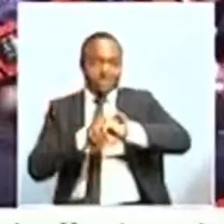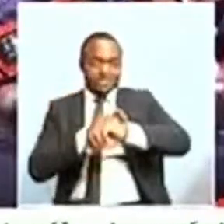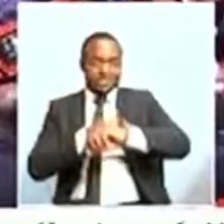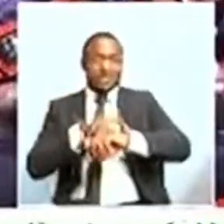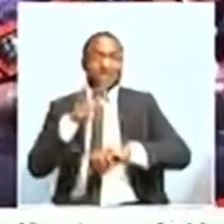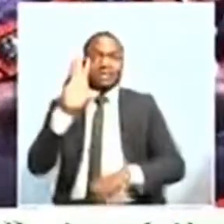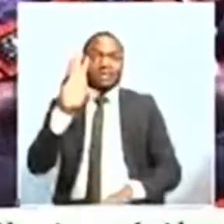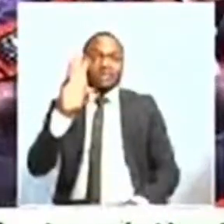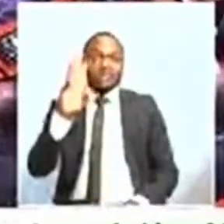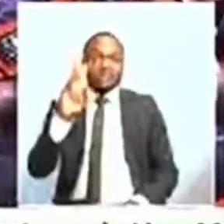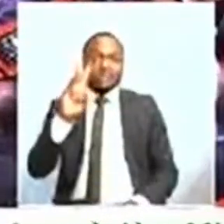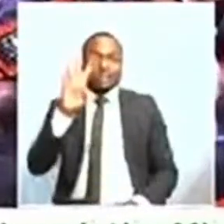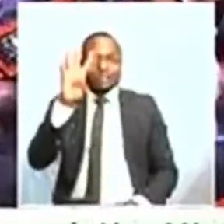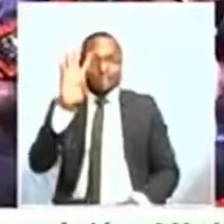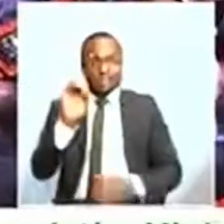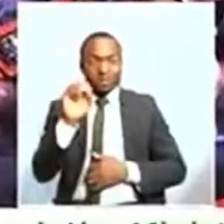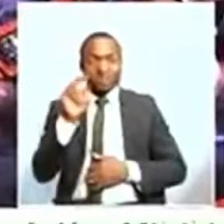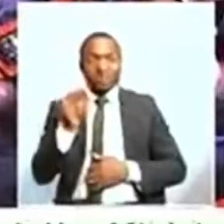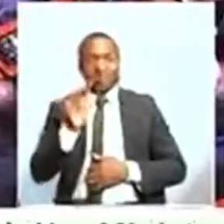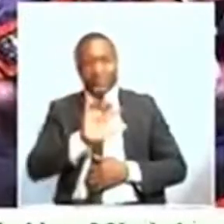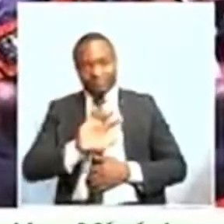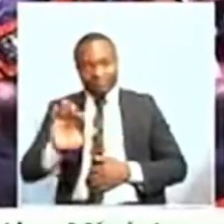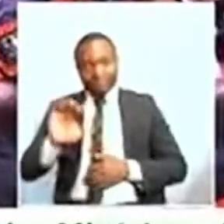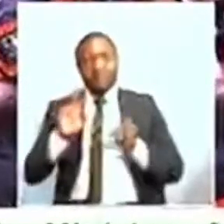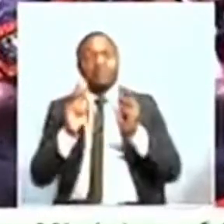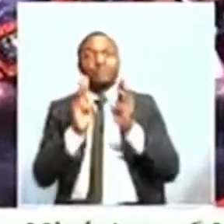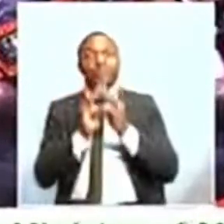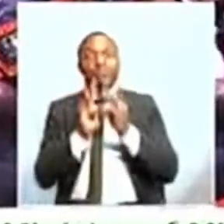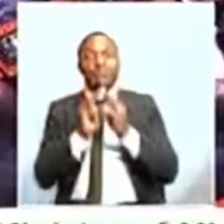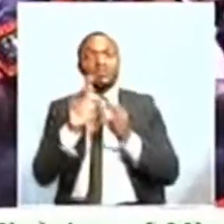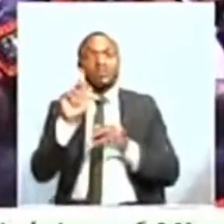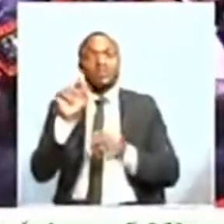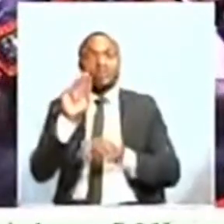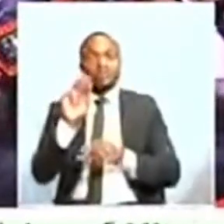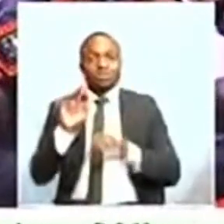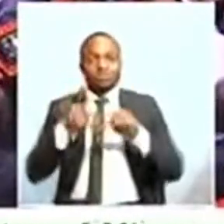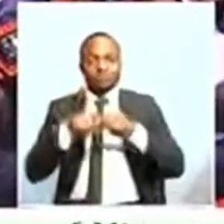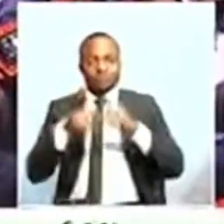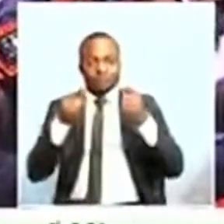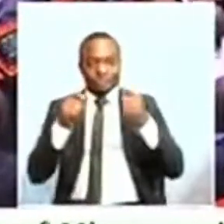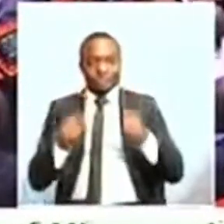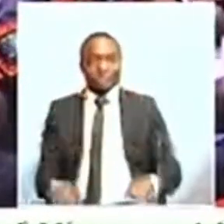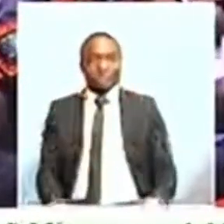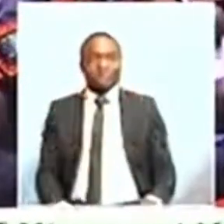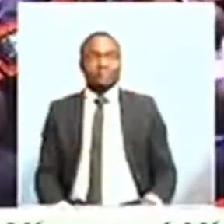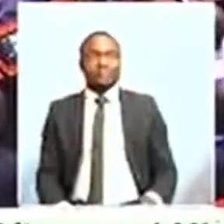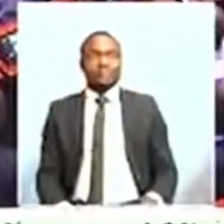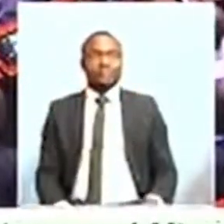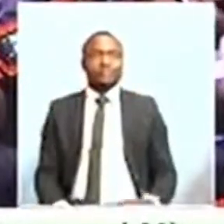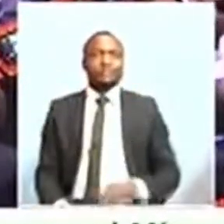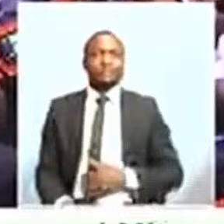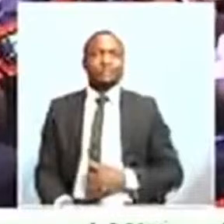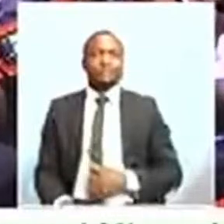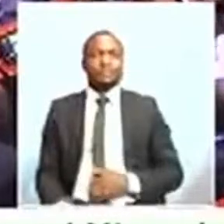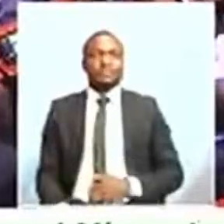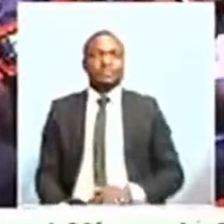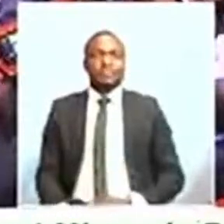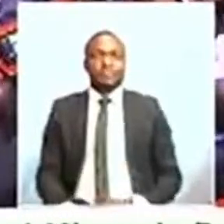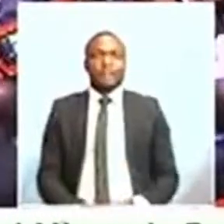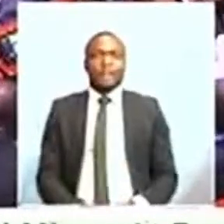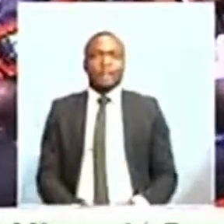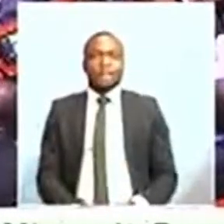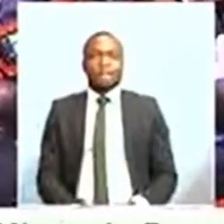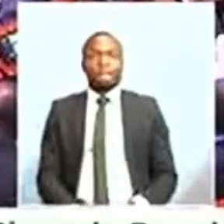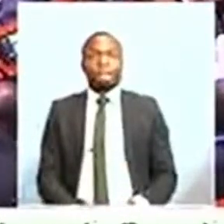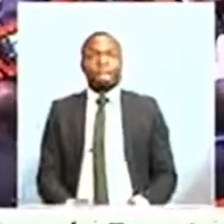is 16:40 hours, I suspend business for 20 minutes for a health break. It's a very lovely afternoon to